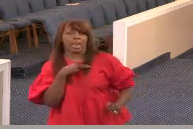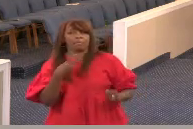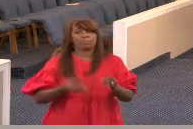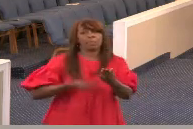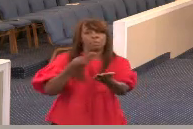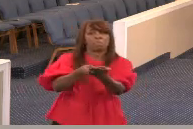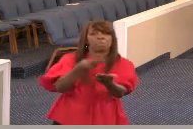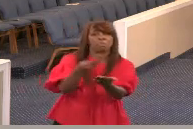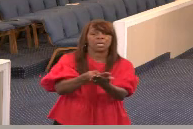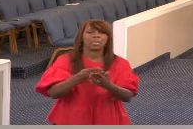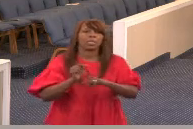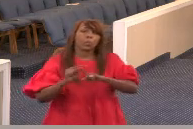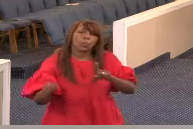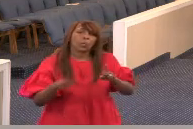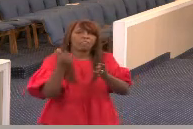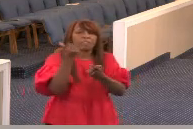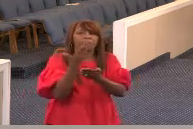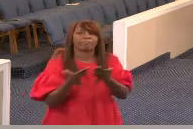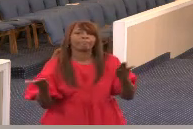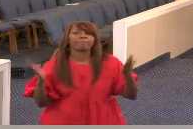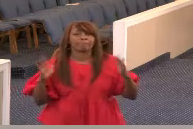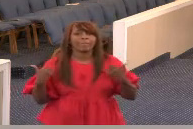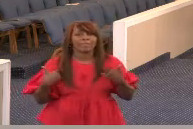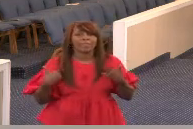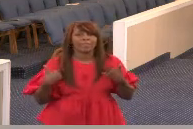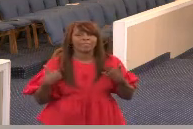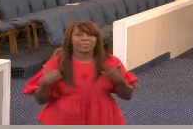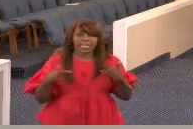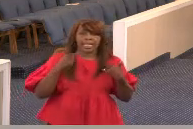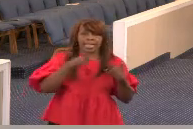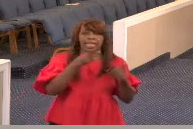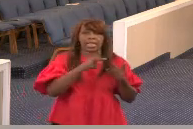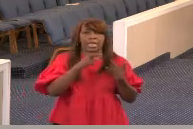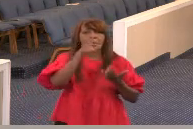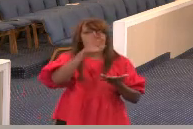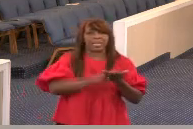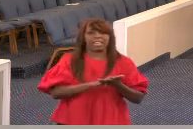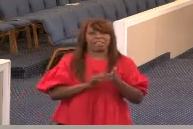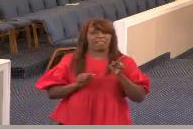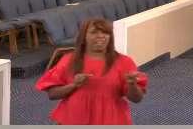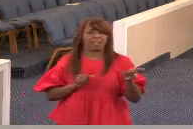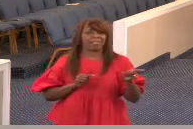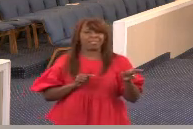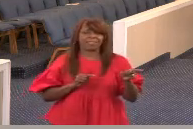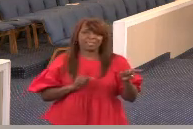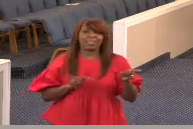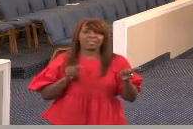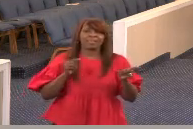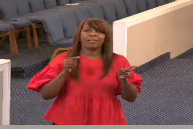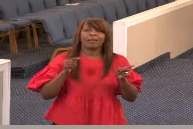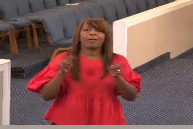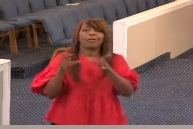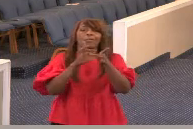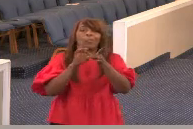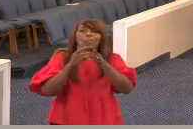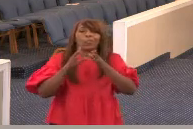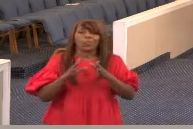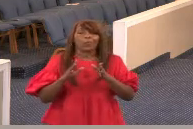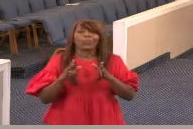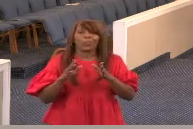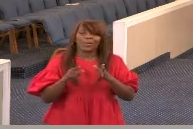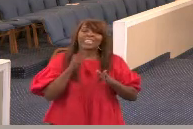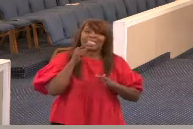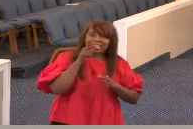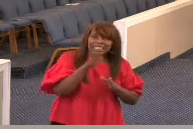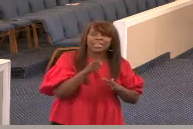finances, the one with the resources. The centurion thought that the owner was to